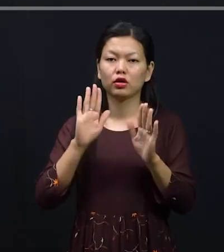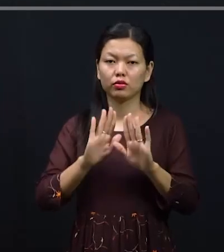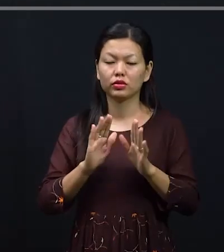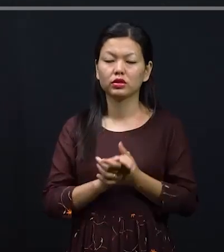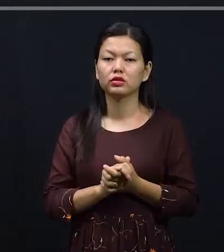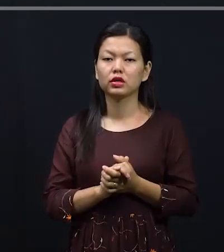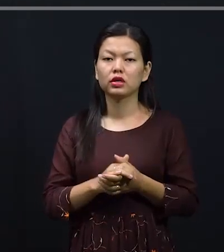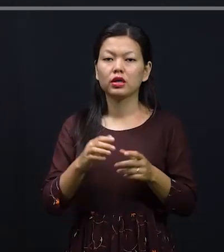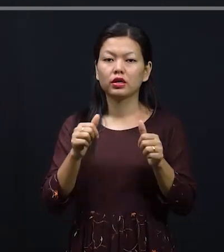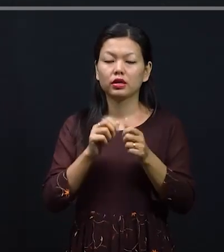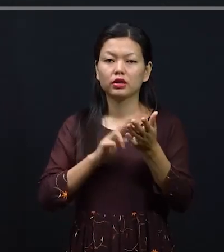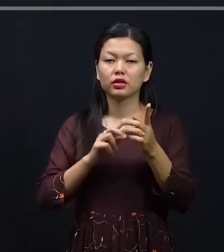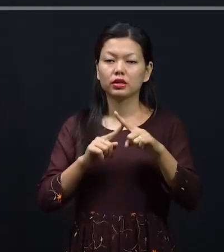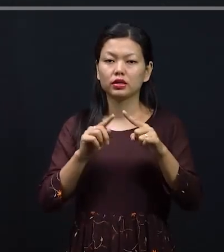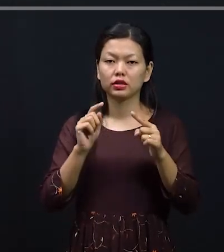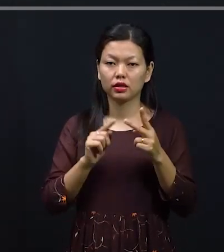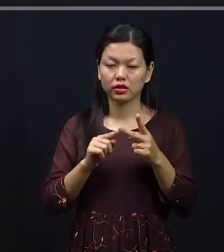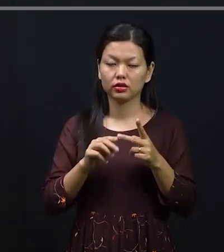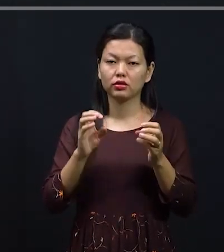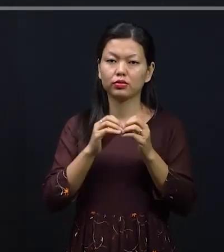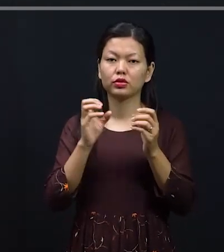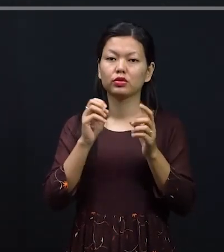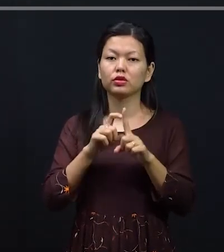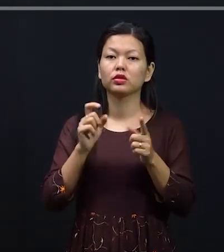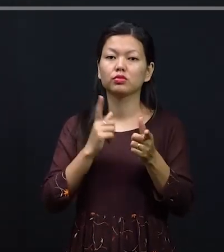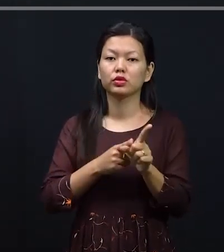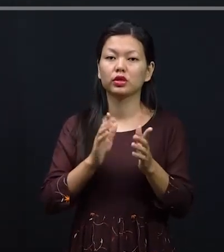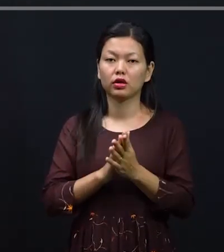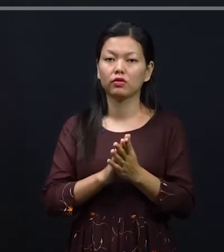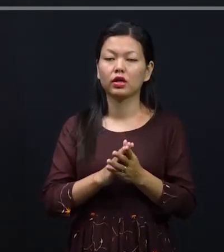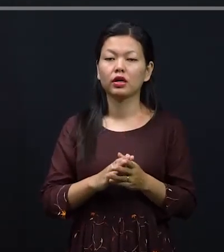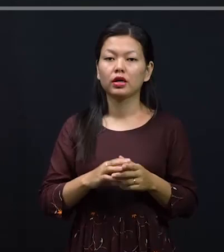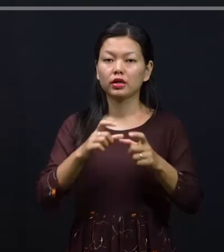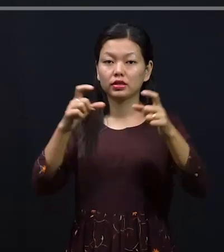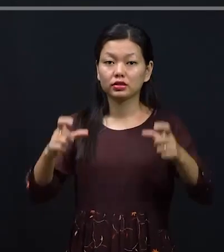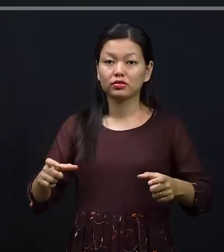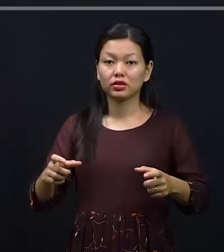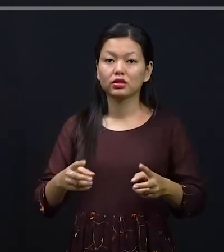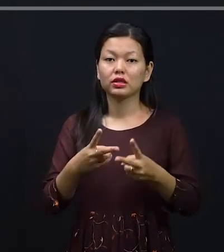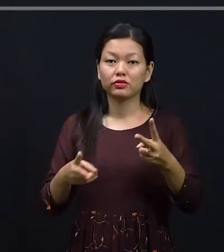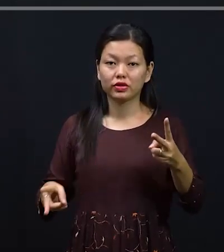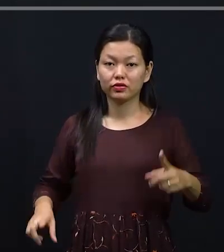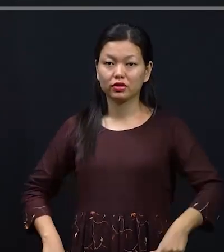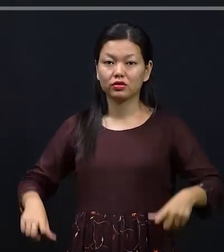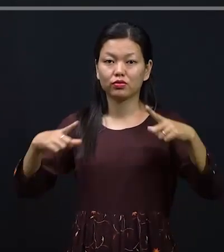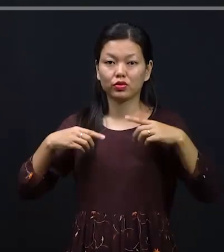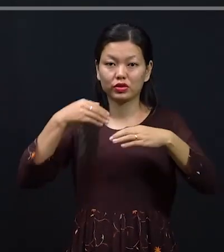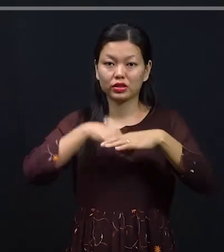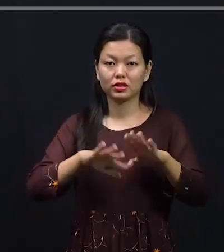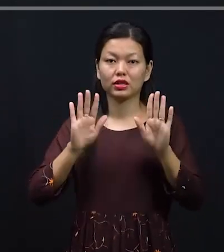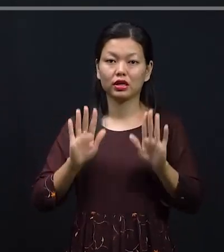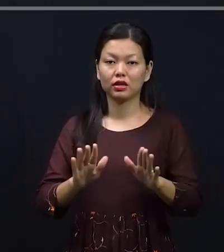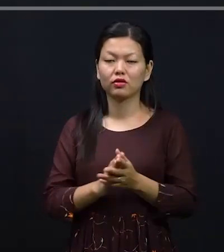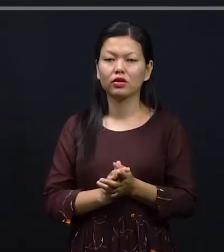function to perform as antibodies, and so also they are the structural and functional unit of our body. So biologists thought that it is